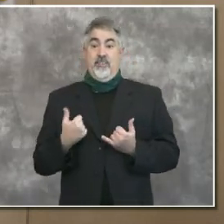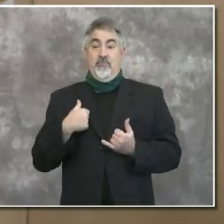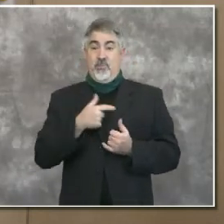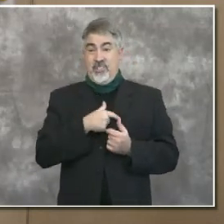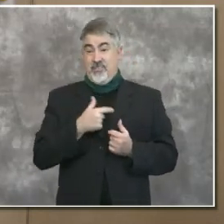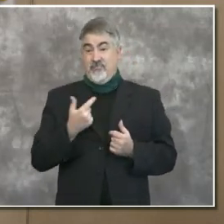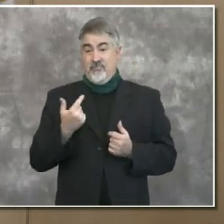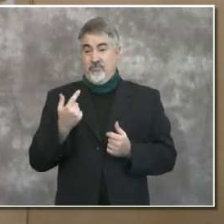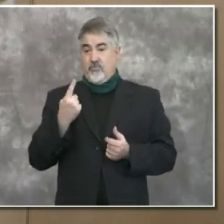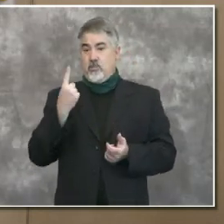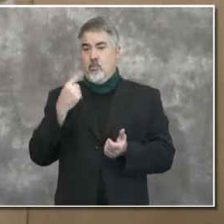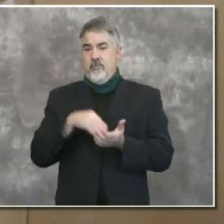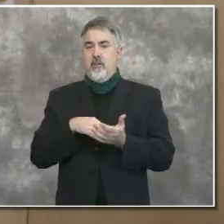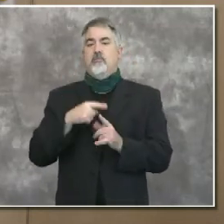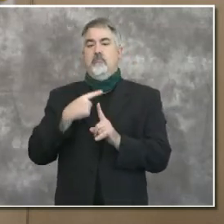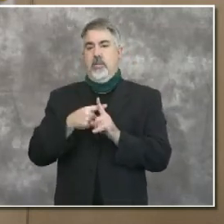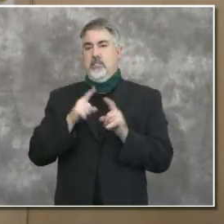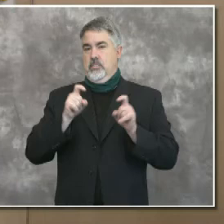1,000 plus.